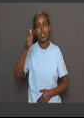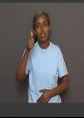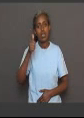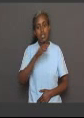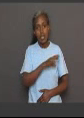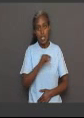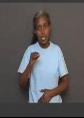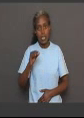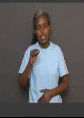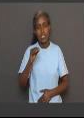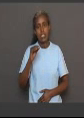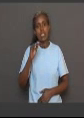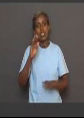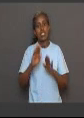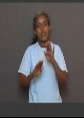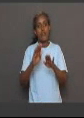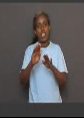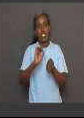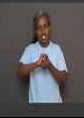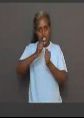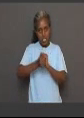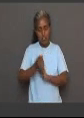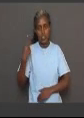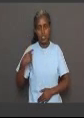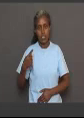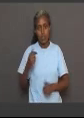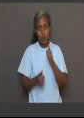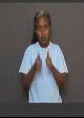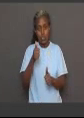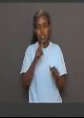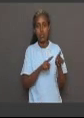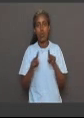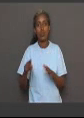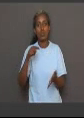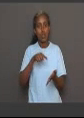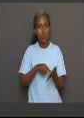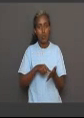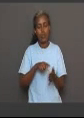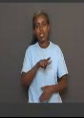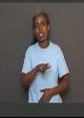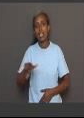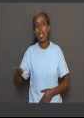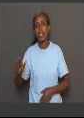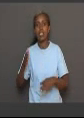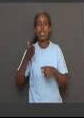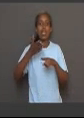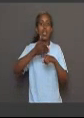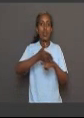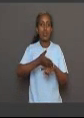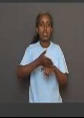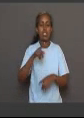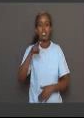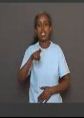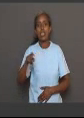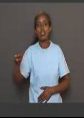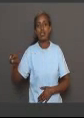and the phase shift, which is also the point where the line crosses the